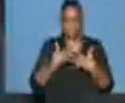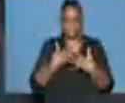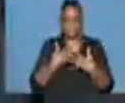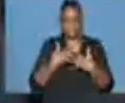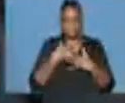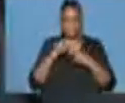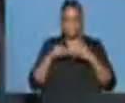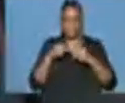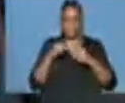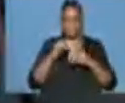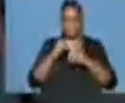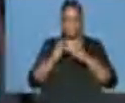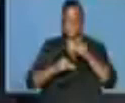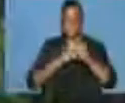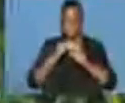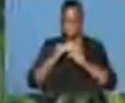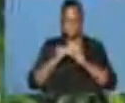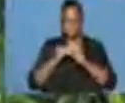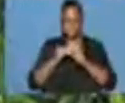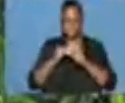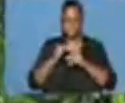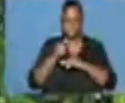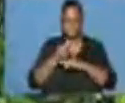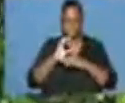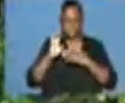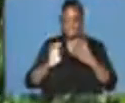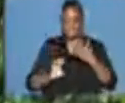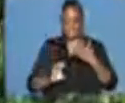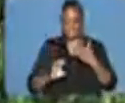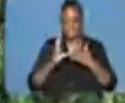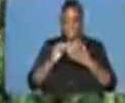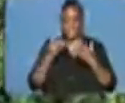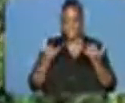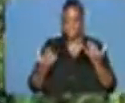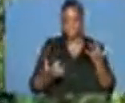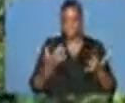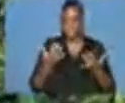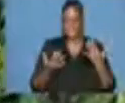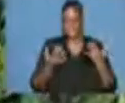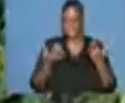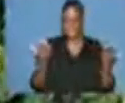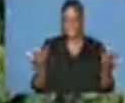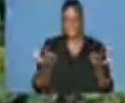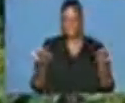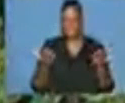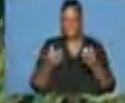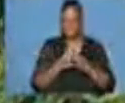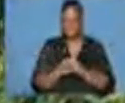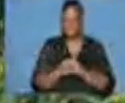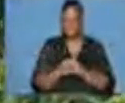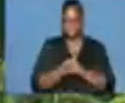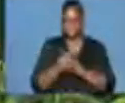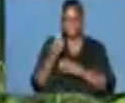global warming has ended and the era of global boiling has arrived. But Director of Environmental Planning and